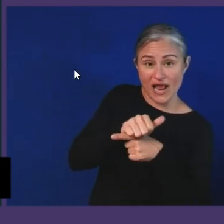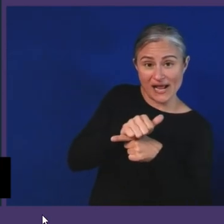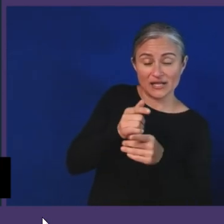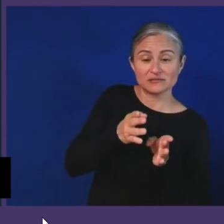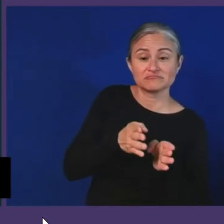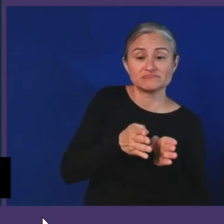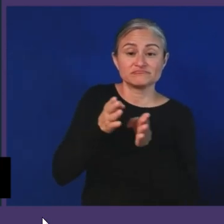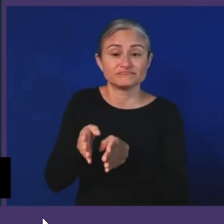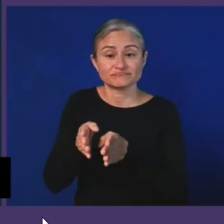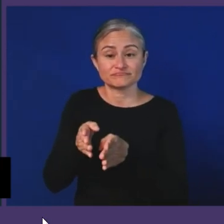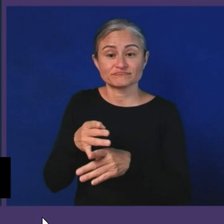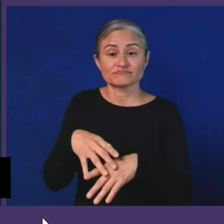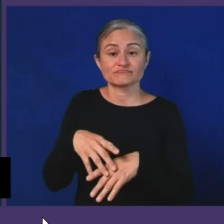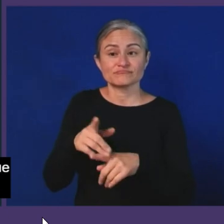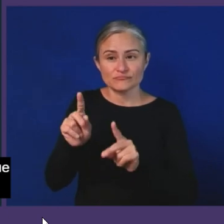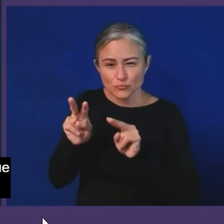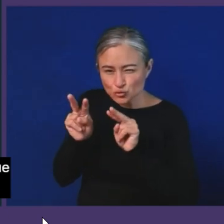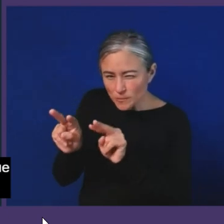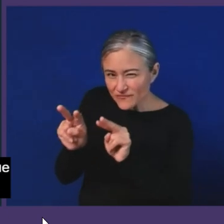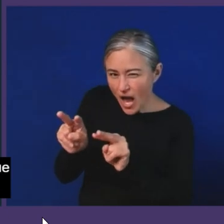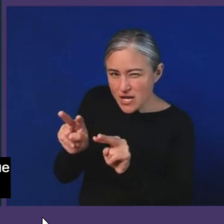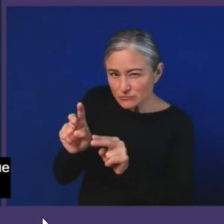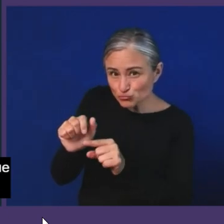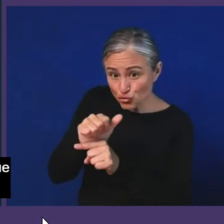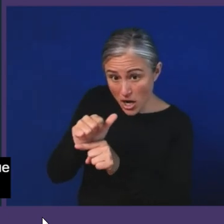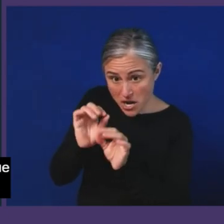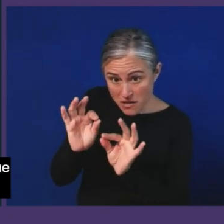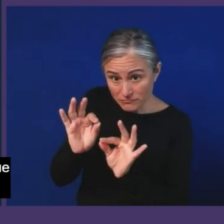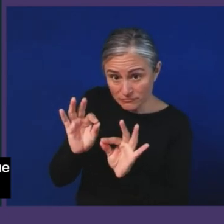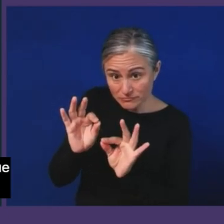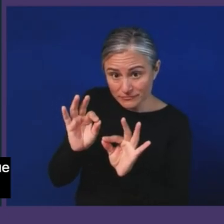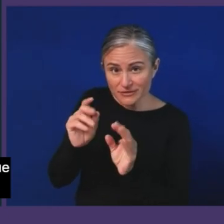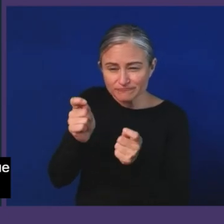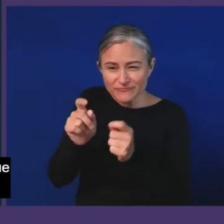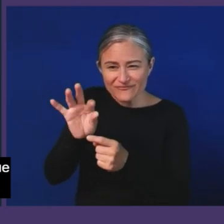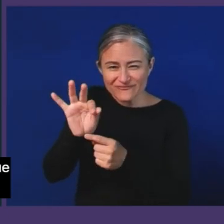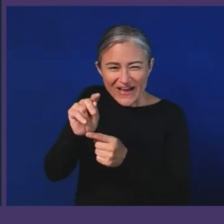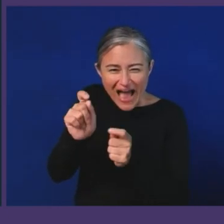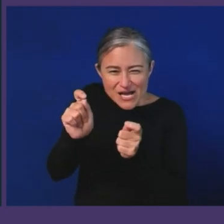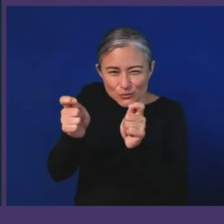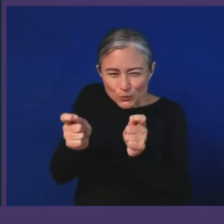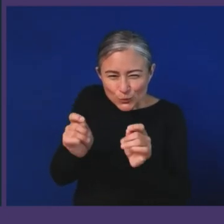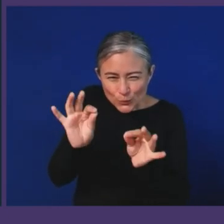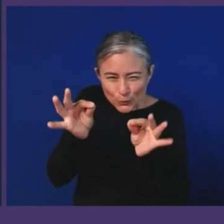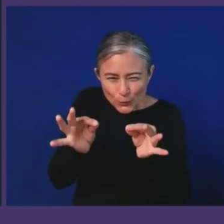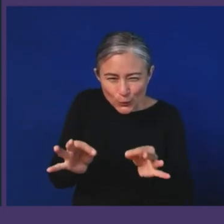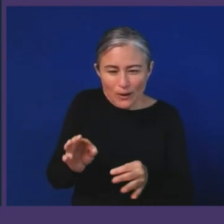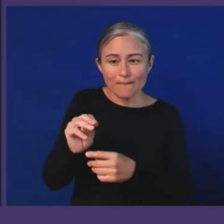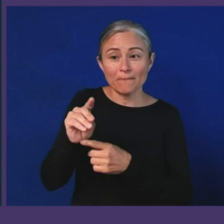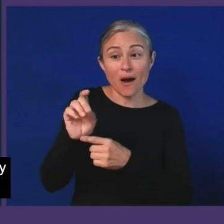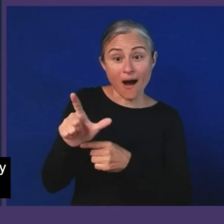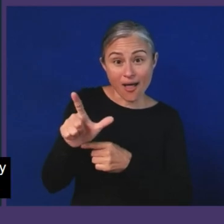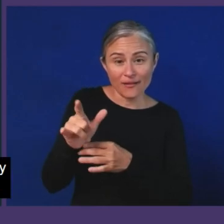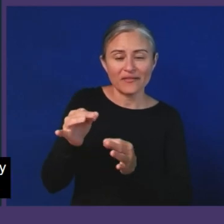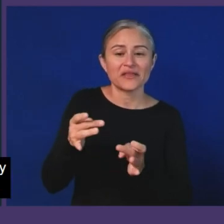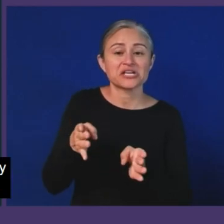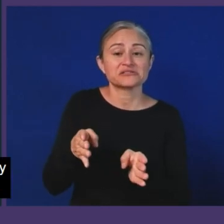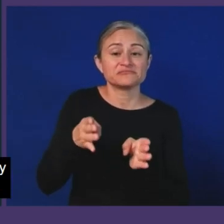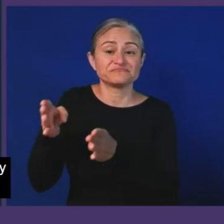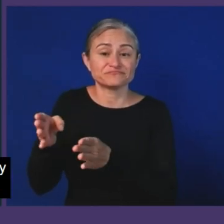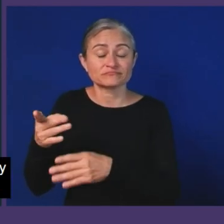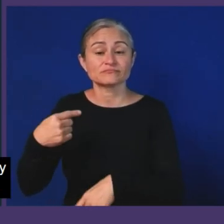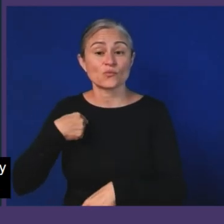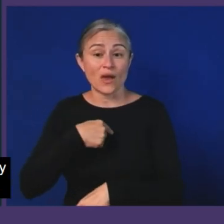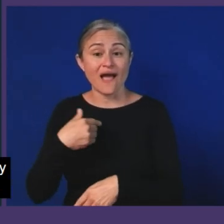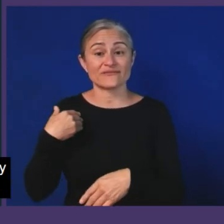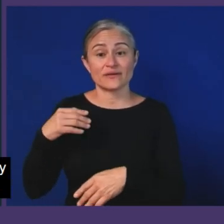serially. Now, in each stage, we have a data set that powers that stage. We have an algorithm that, for our purposes, will